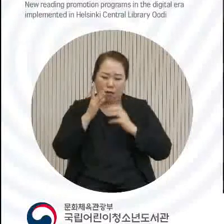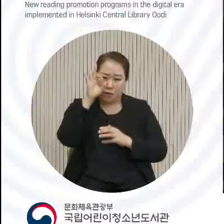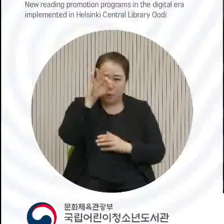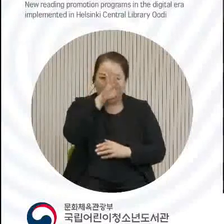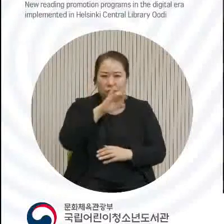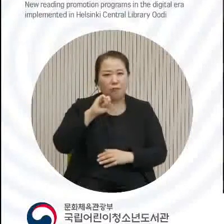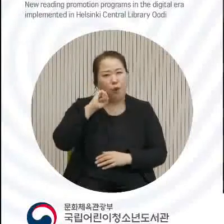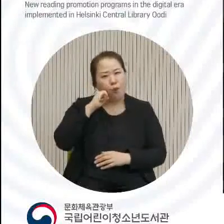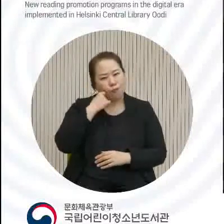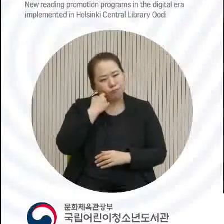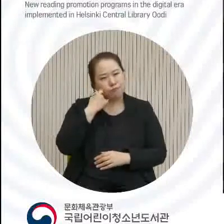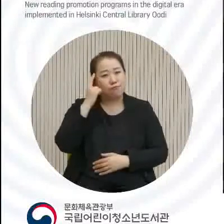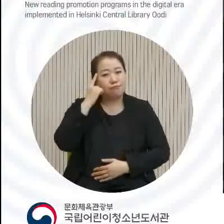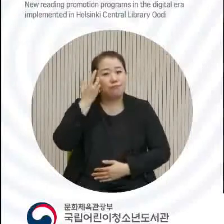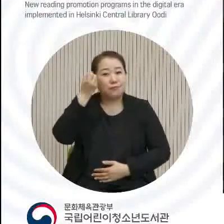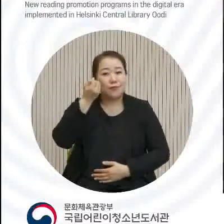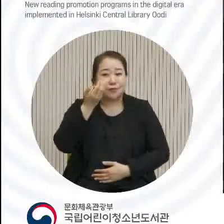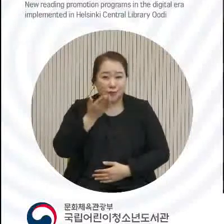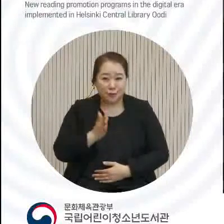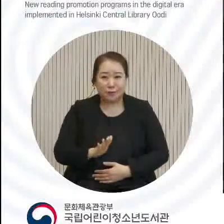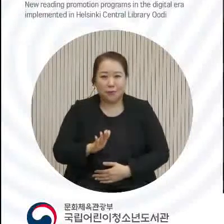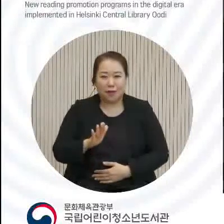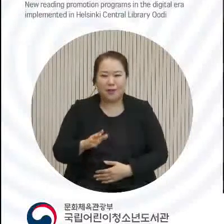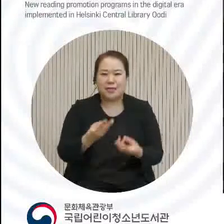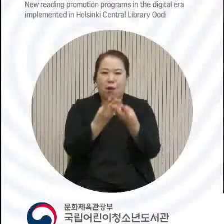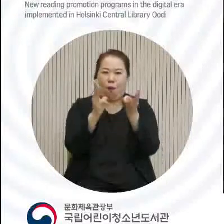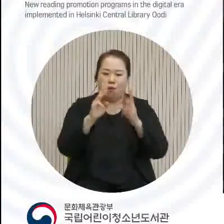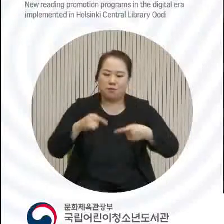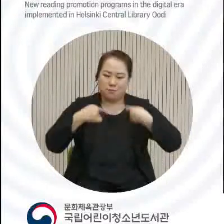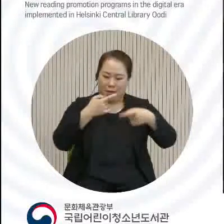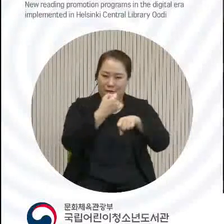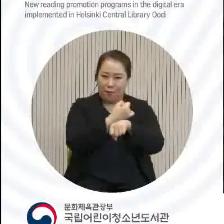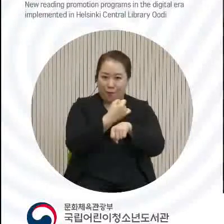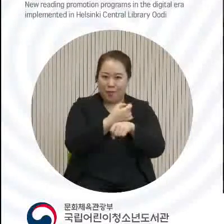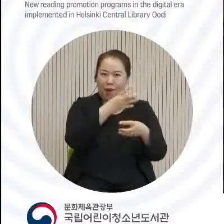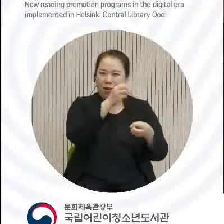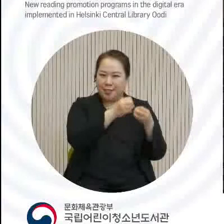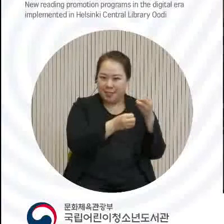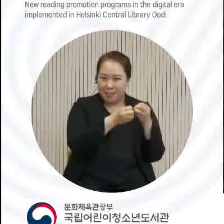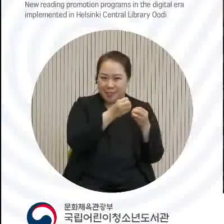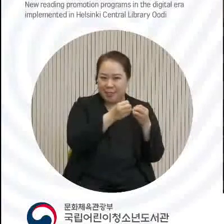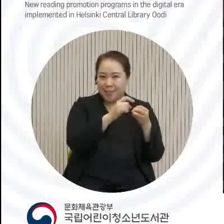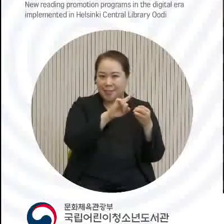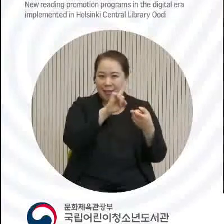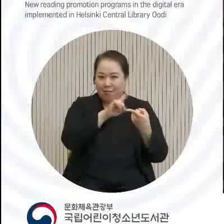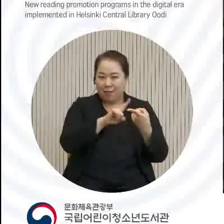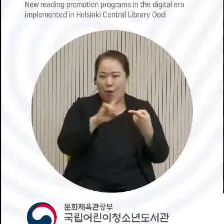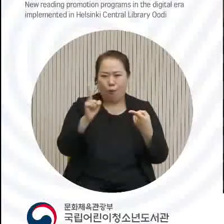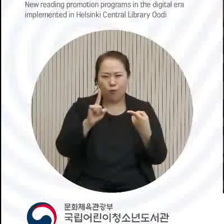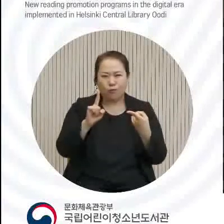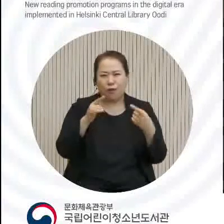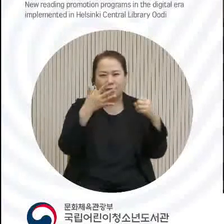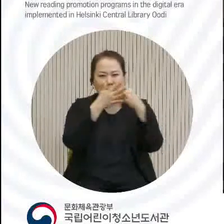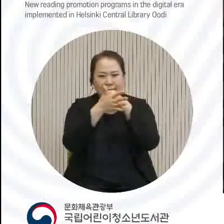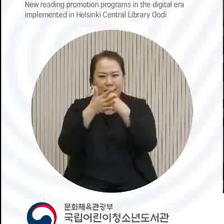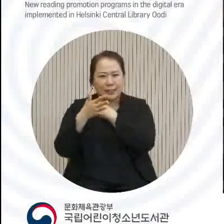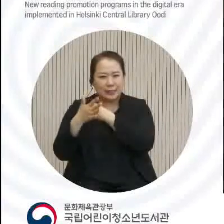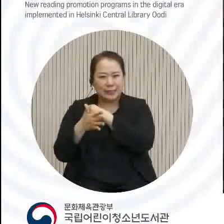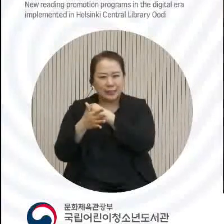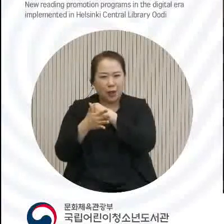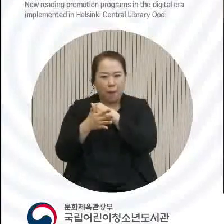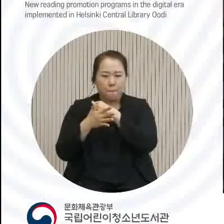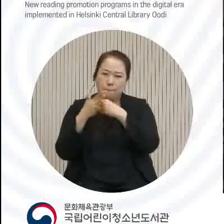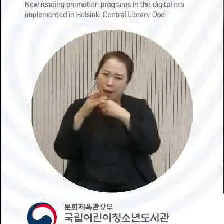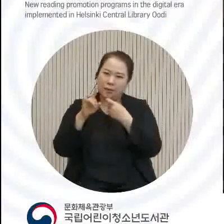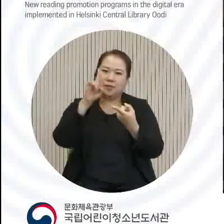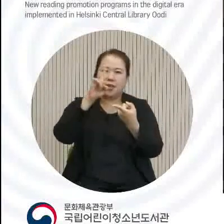more concrete understanding about poetry and how poems are constructed using words. Maybe after the